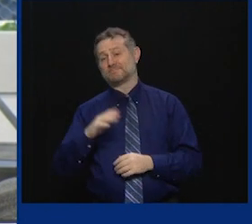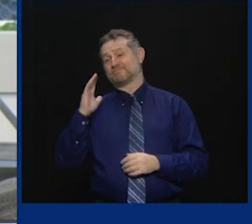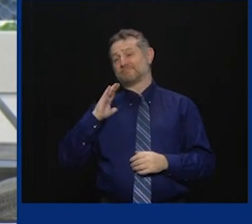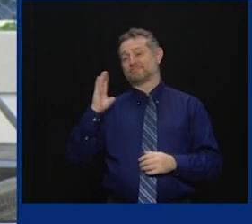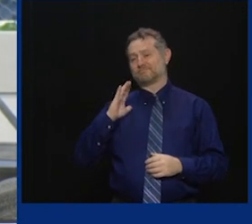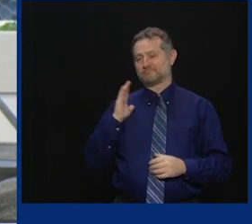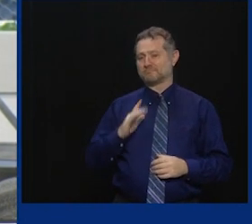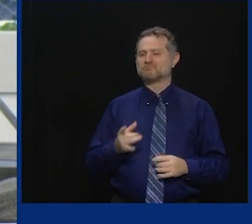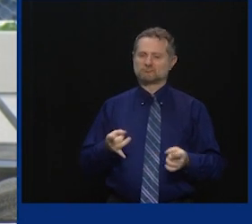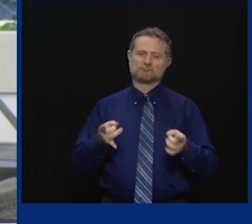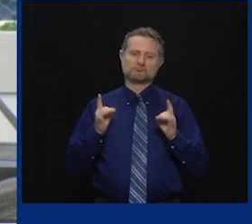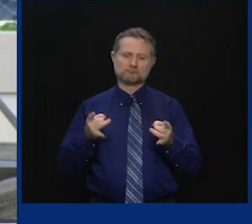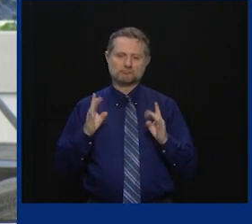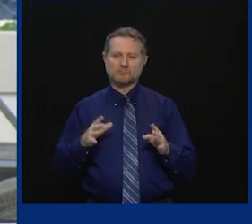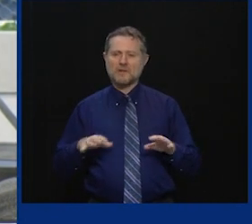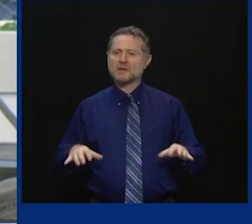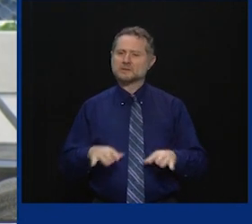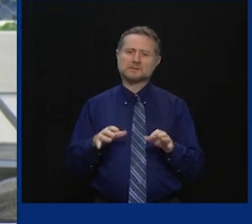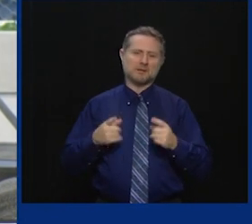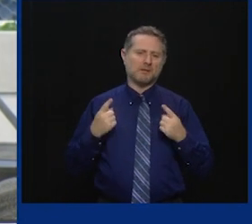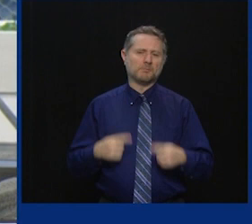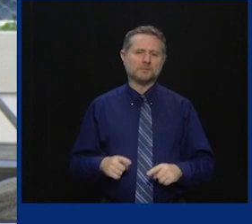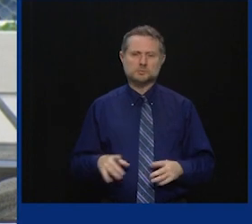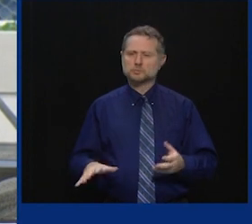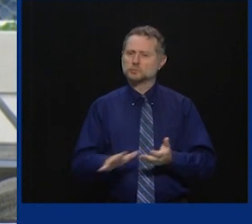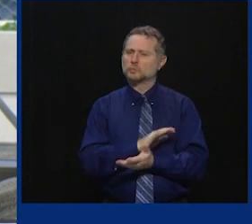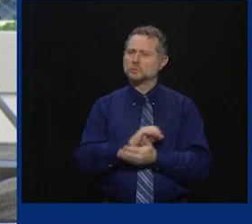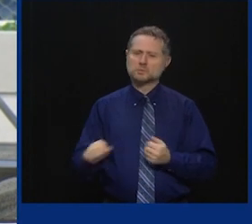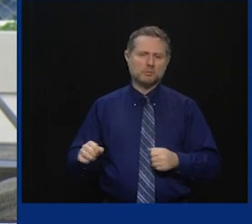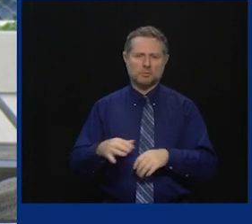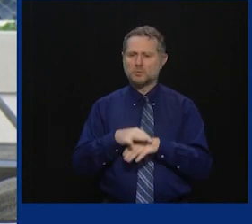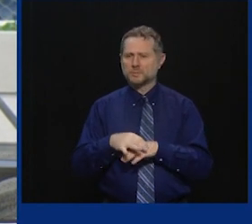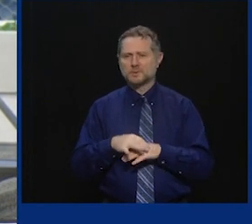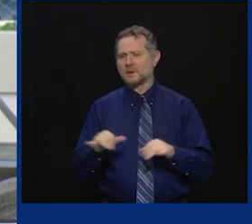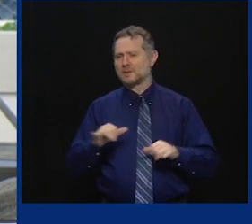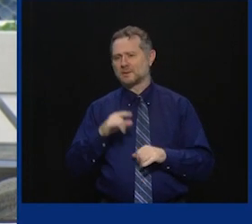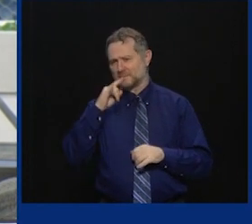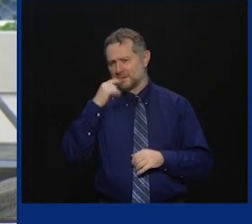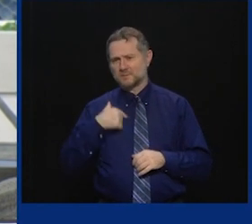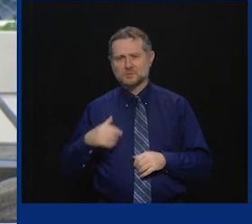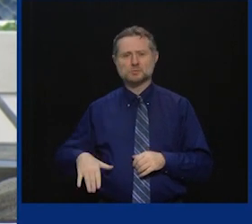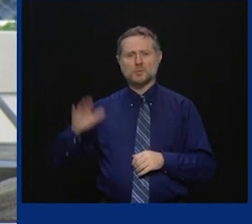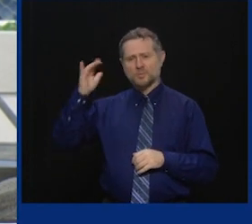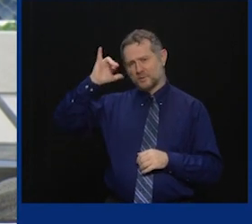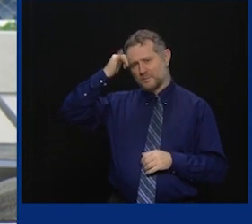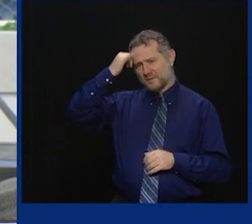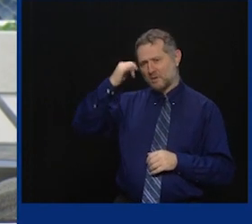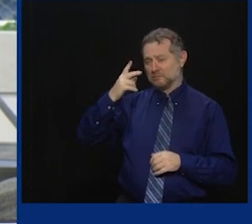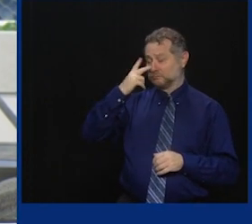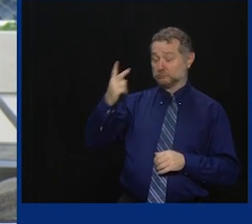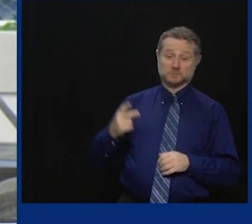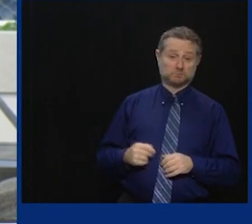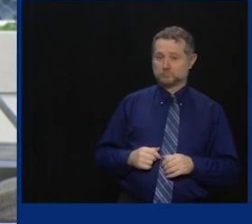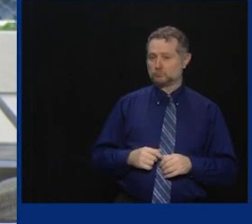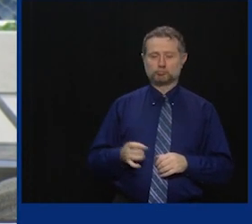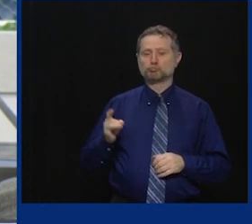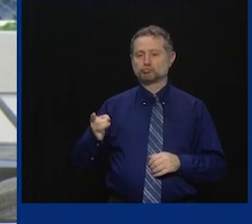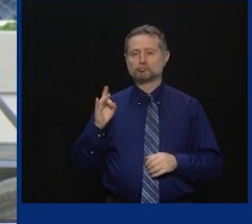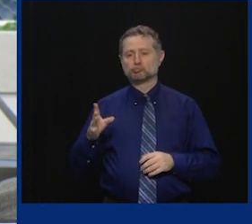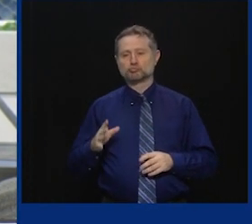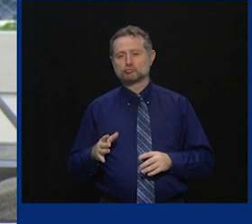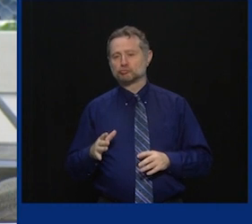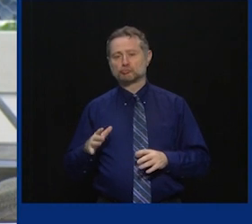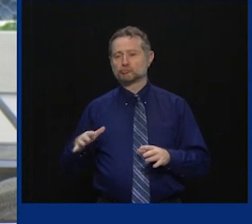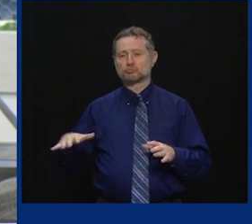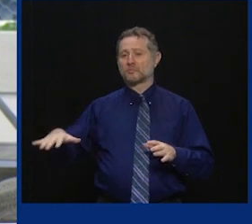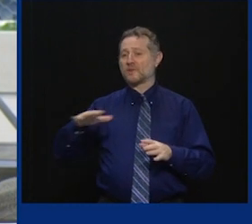a little kid like me growing up in Lackawanna and Buffalo to have experienced the trauma of seeing this assault on our